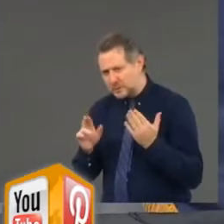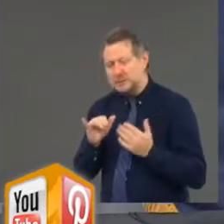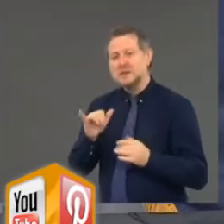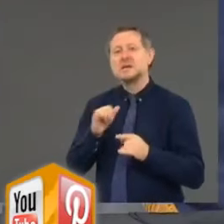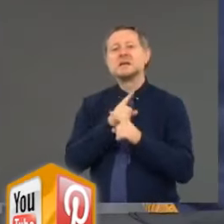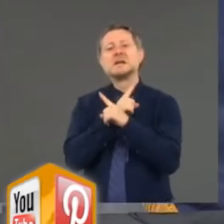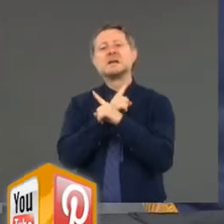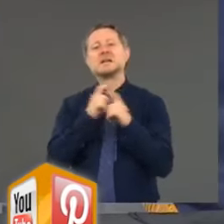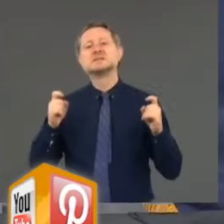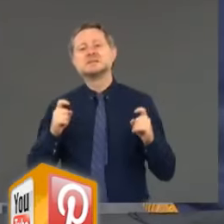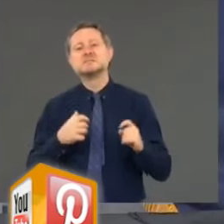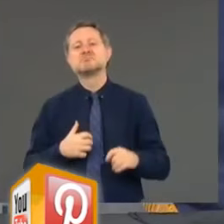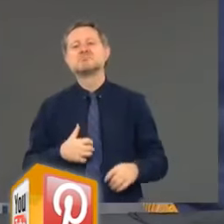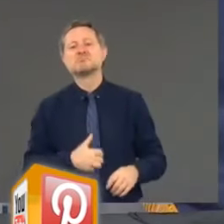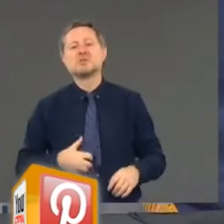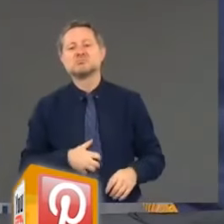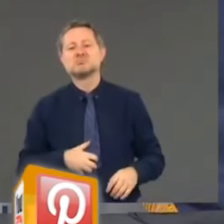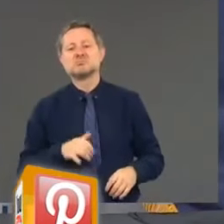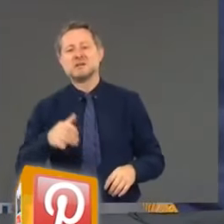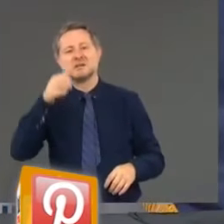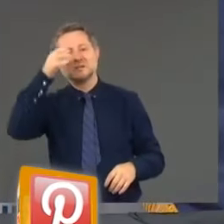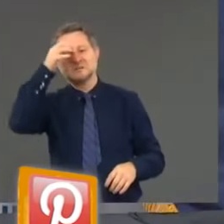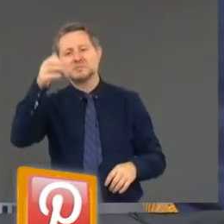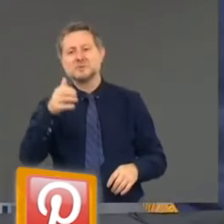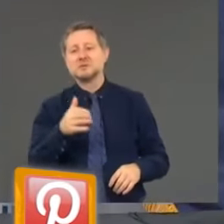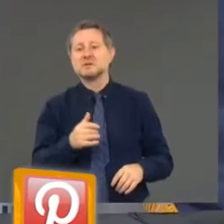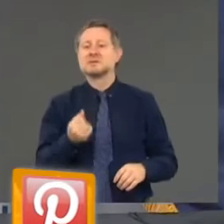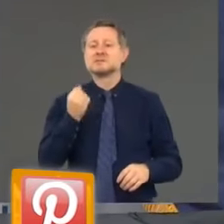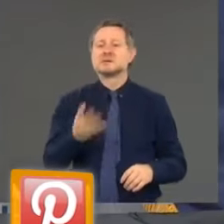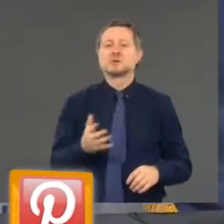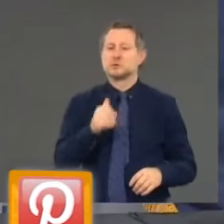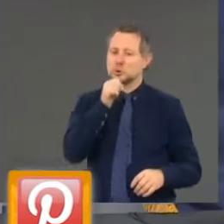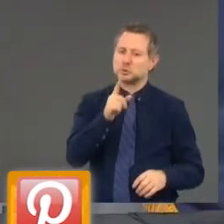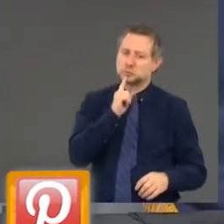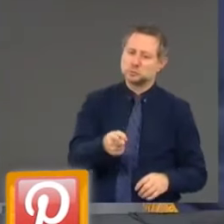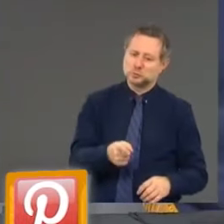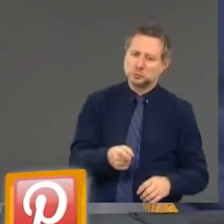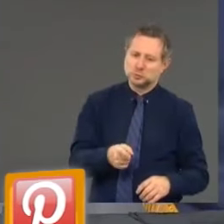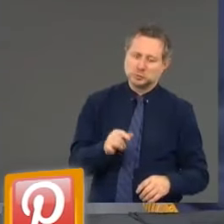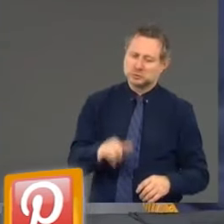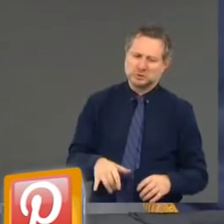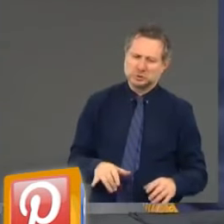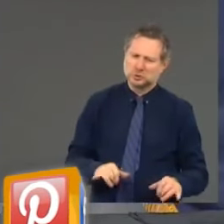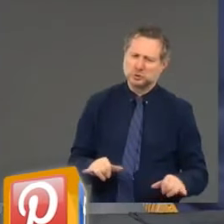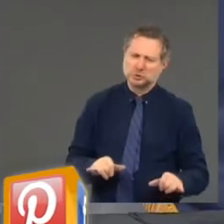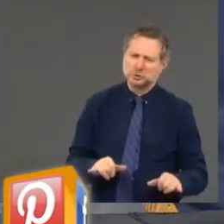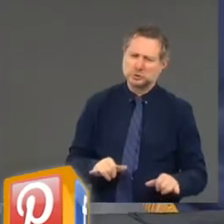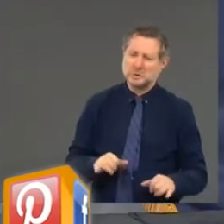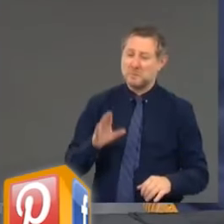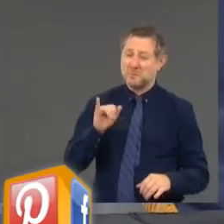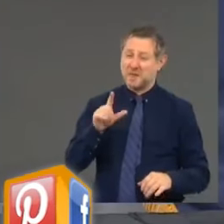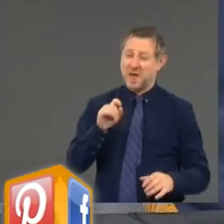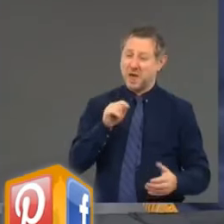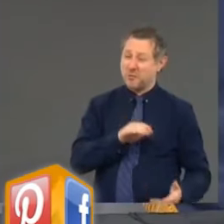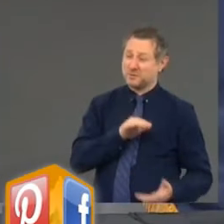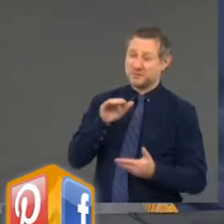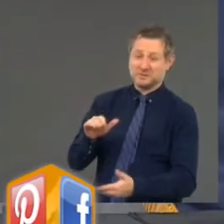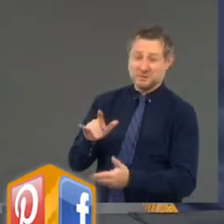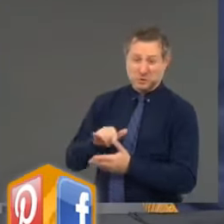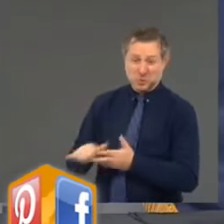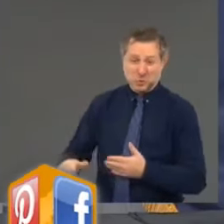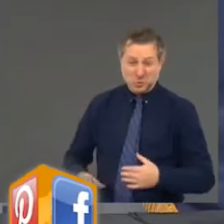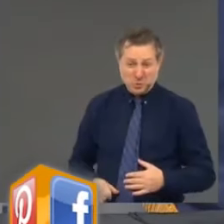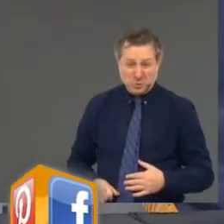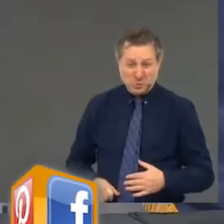repugnant concept. And it's not even true, by the way. Bail out New York. New York